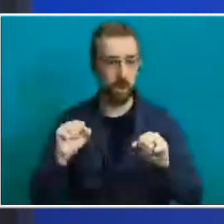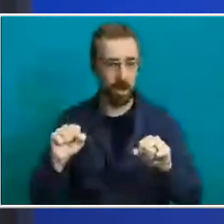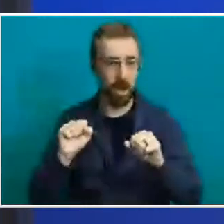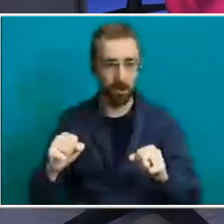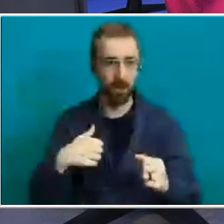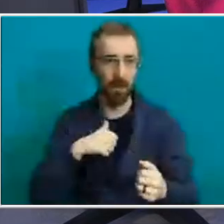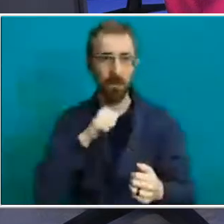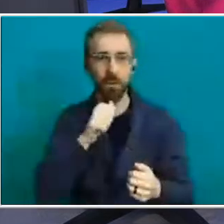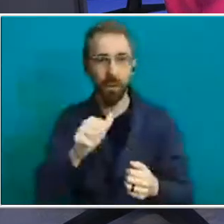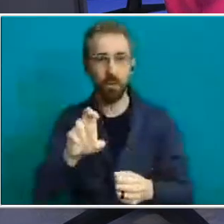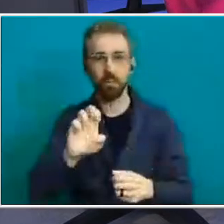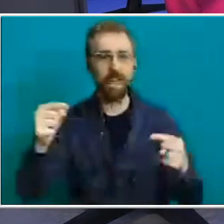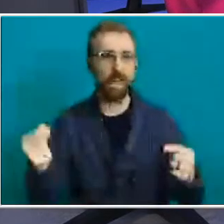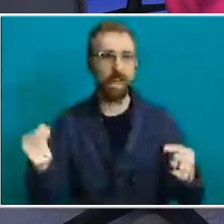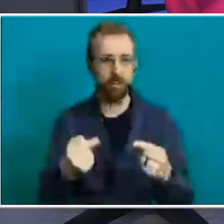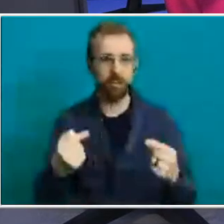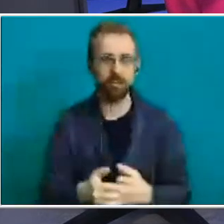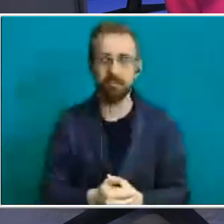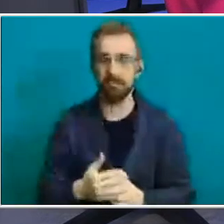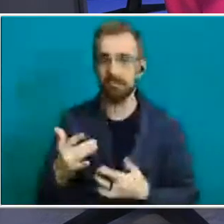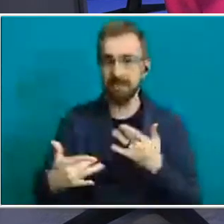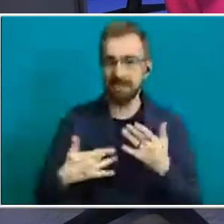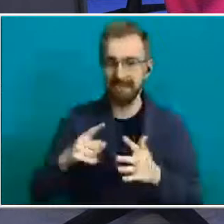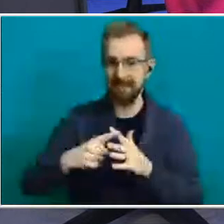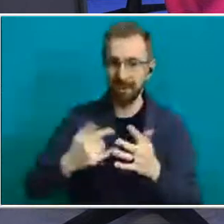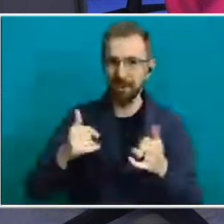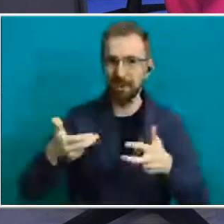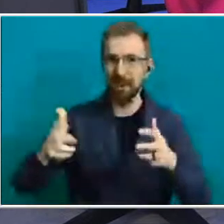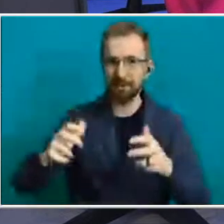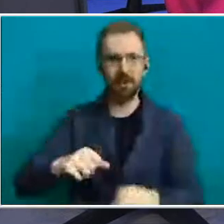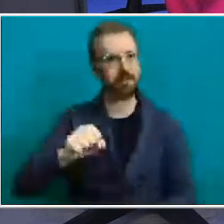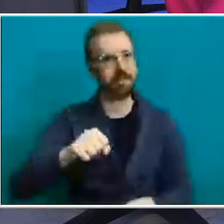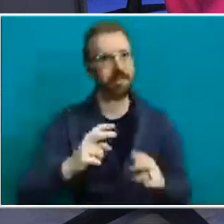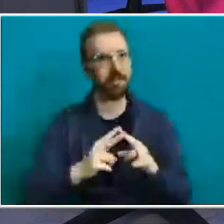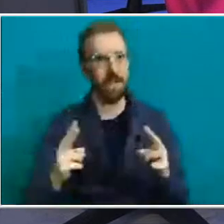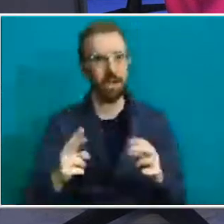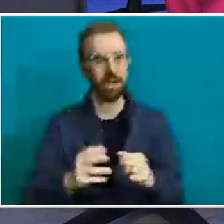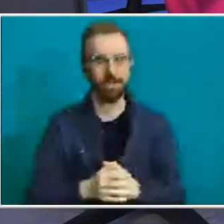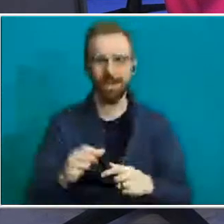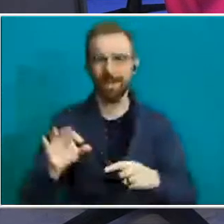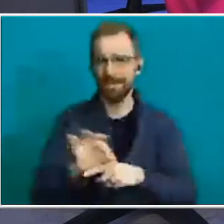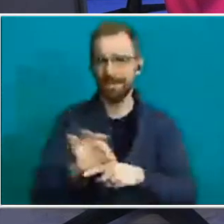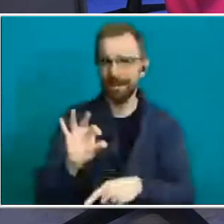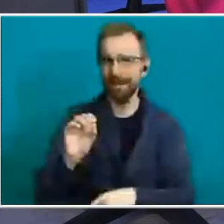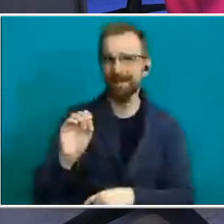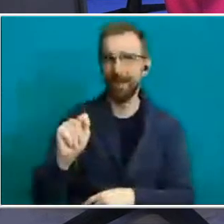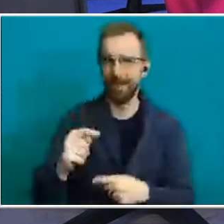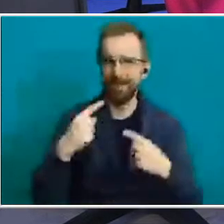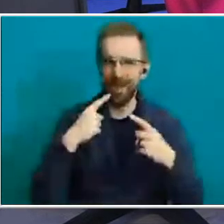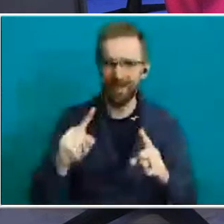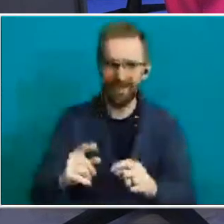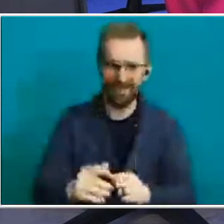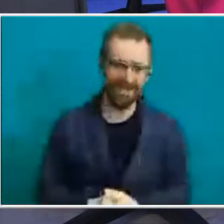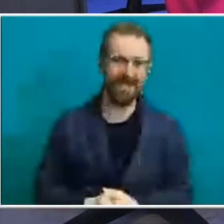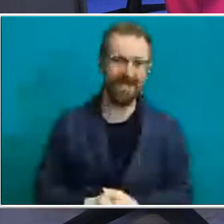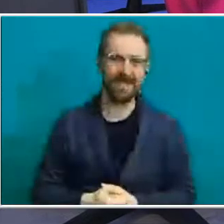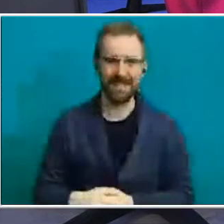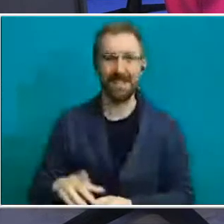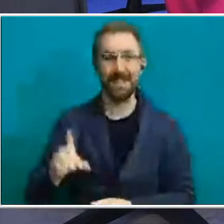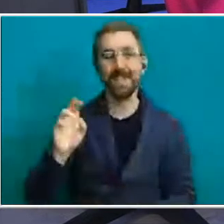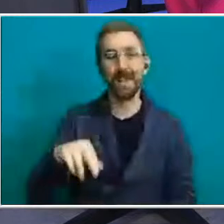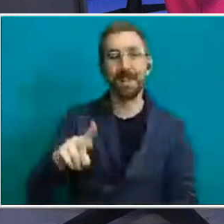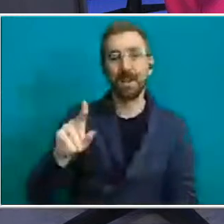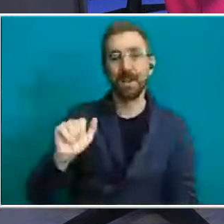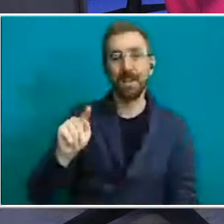So pretty excited to start playing basketball then. Very. All right, with a functioning foot. Yeah, yeah, that'd be great. Dr. Katzfei, can